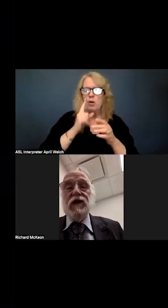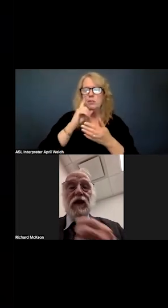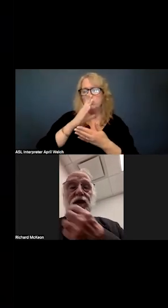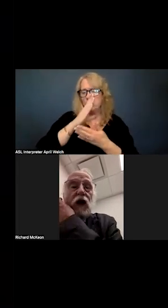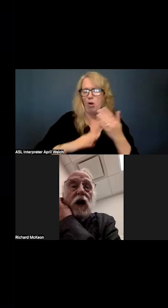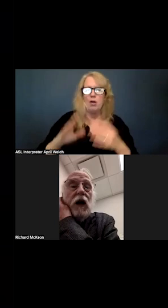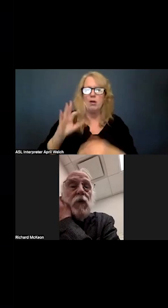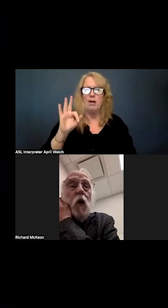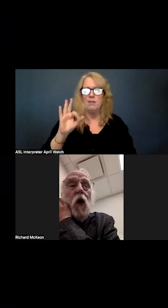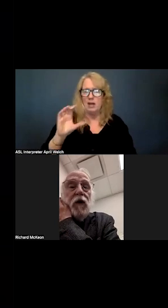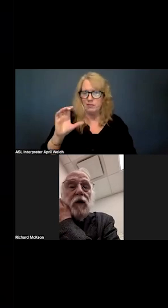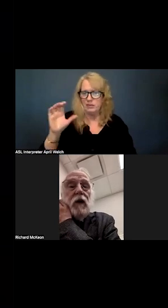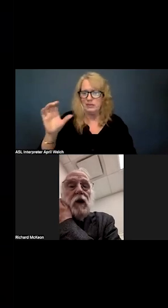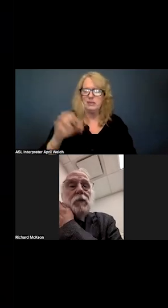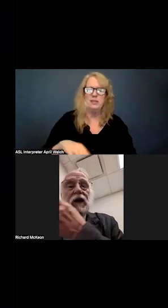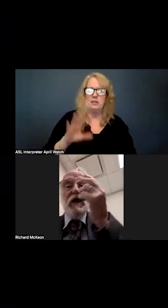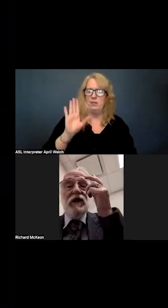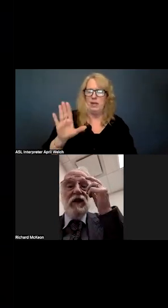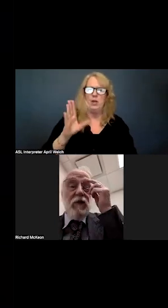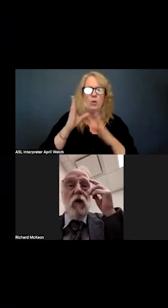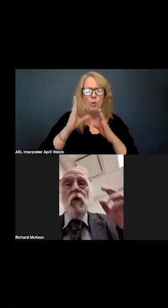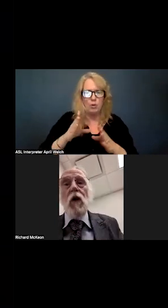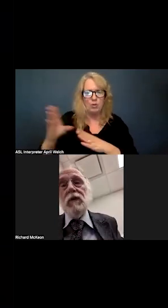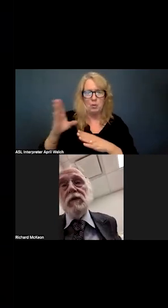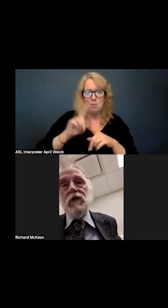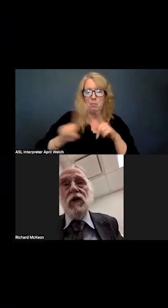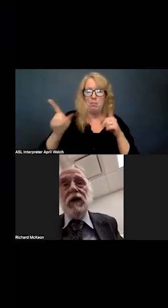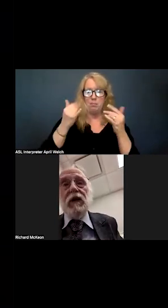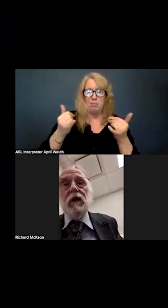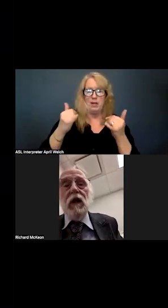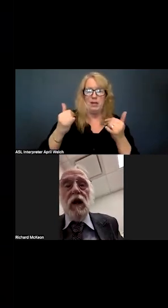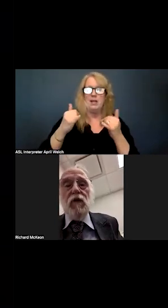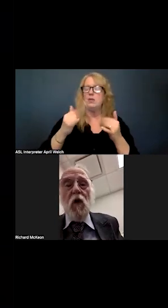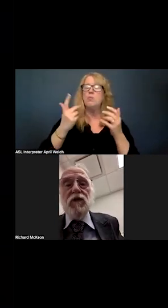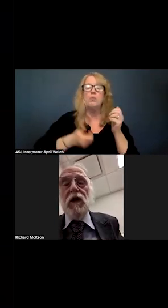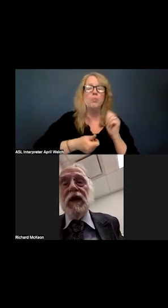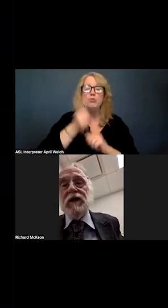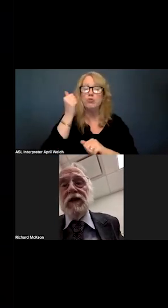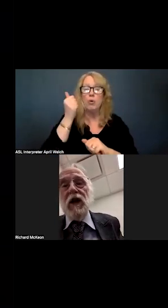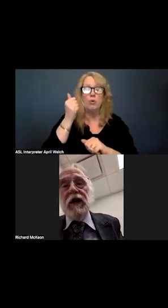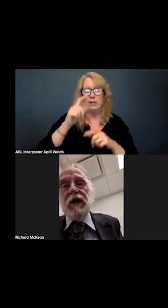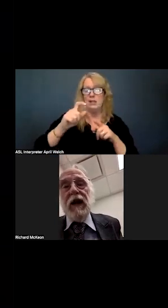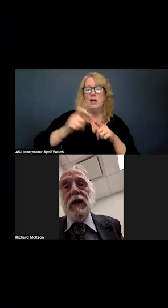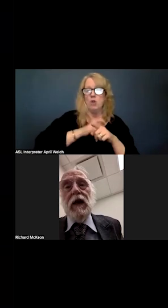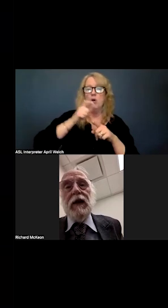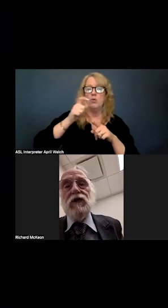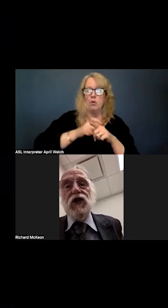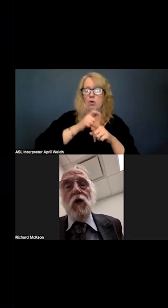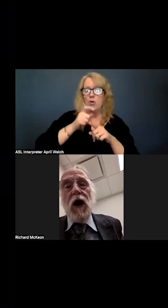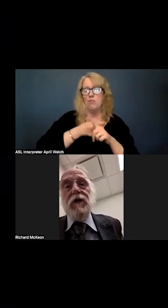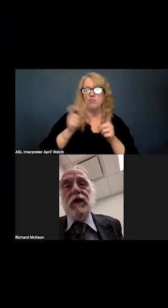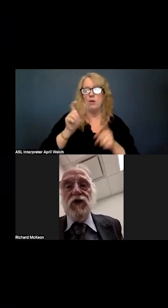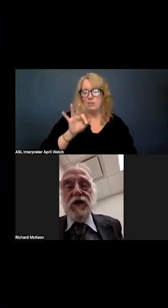FCC's order. But at this time, the overwhelming majority of calls coming into 988